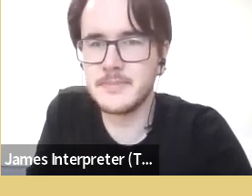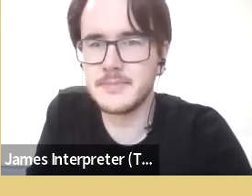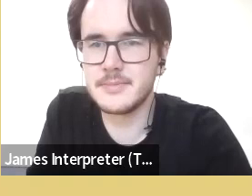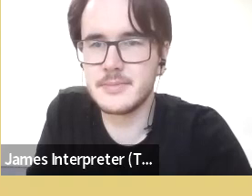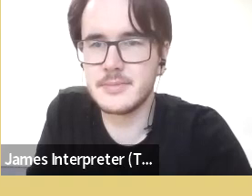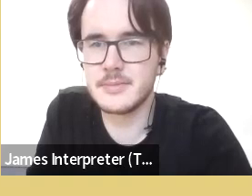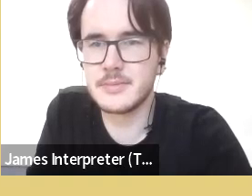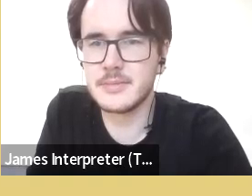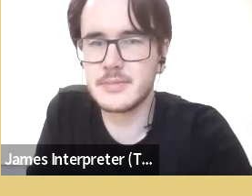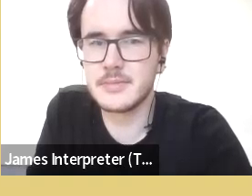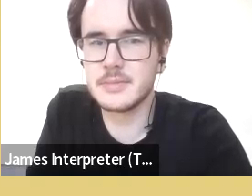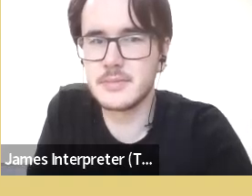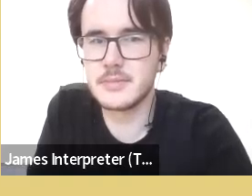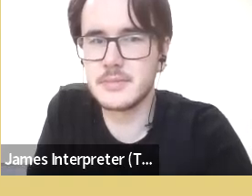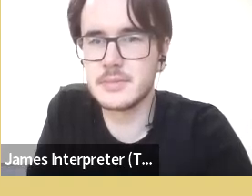Coffee.